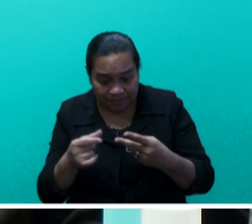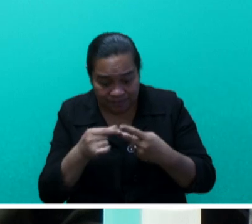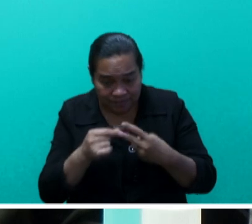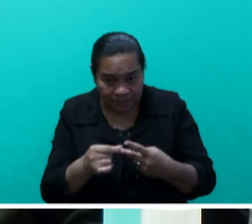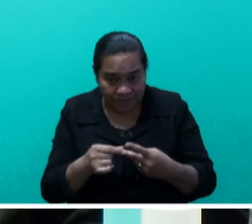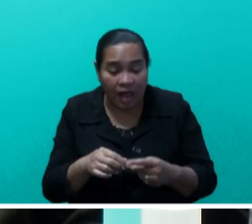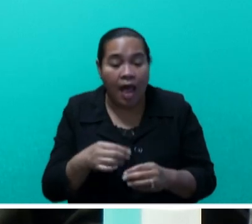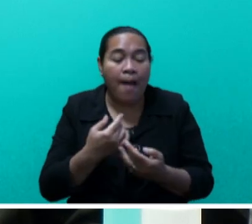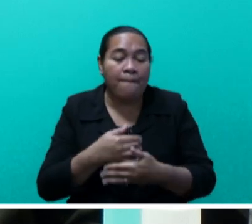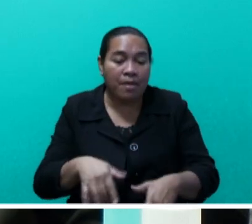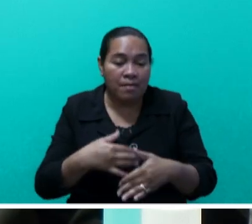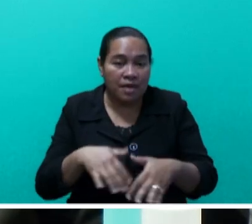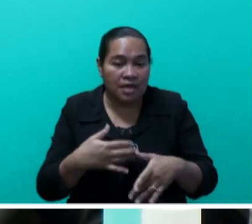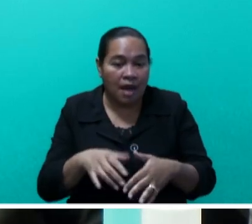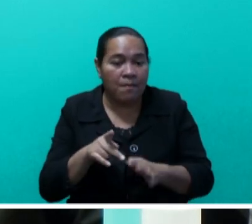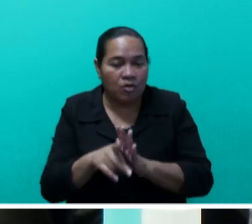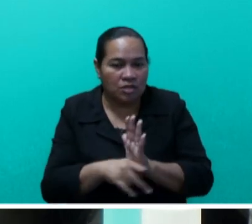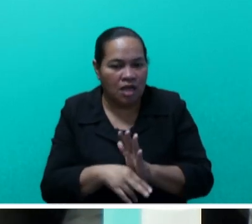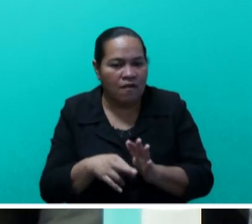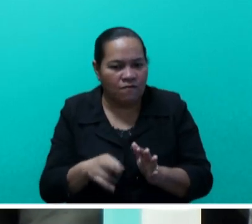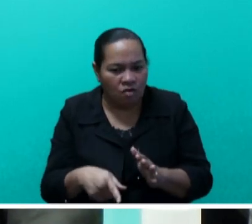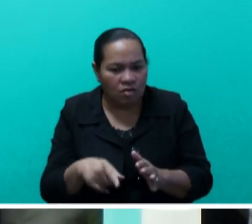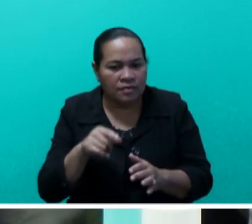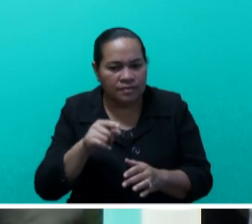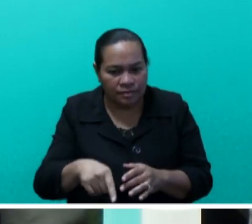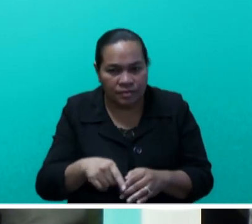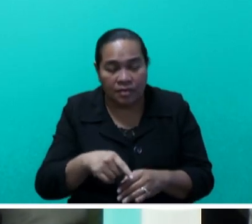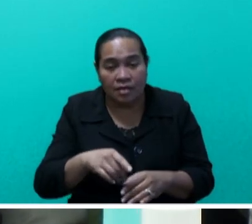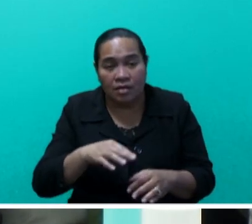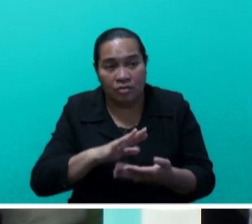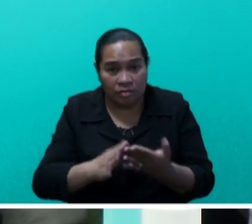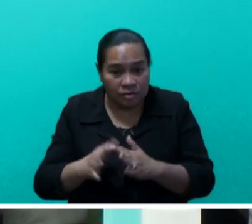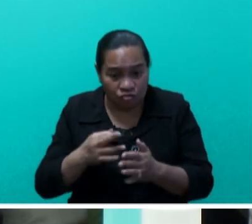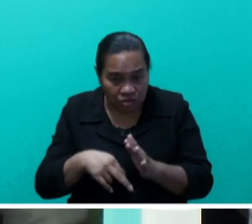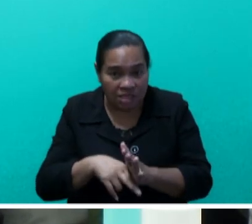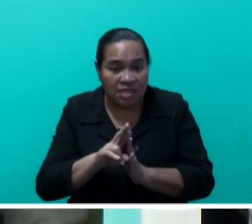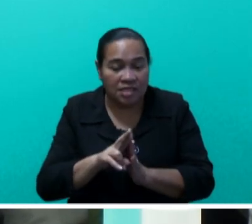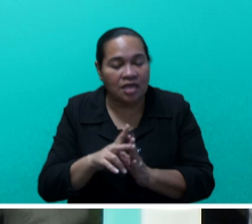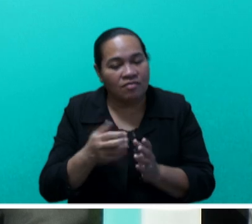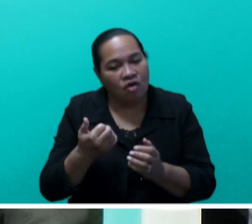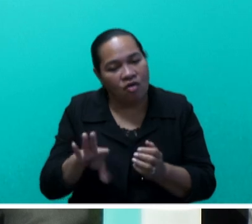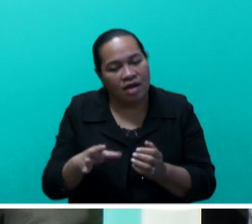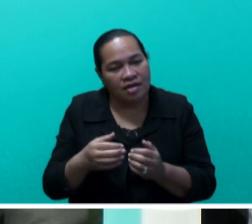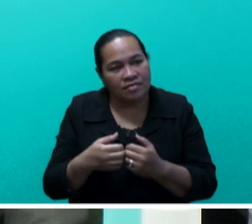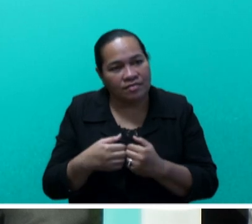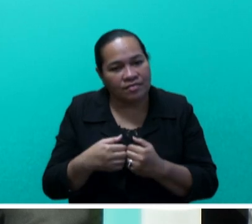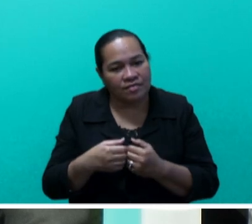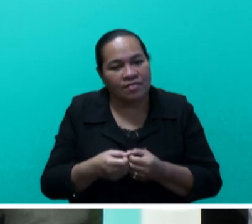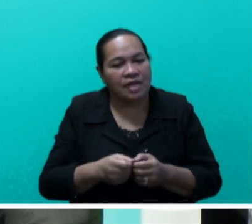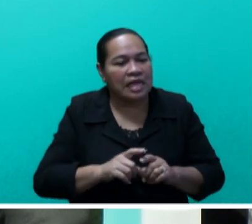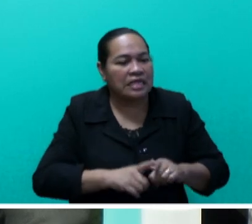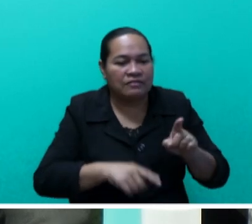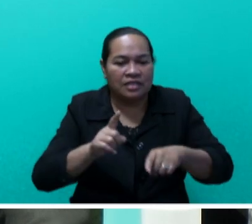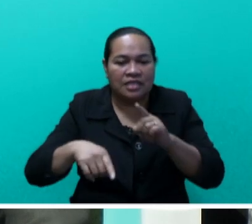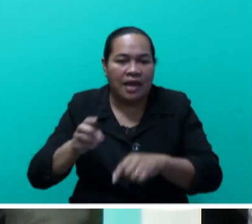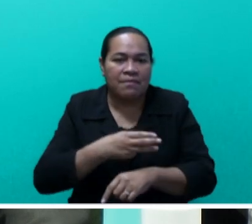public policy for community resilience, included gender responsive budgeting, which has been rolled out to all ministries as part